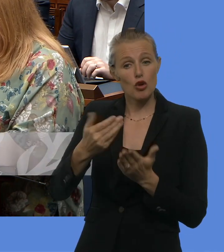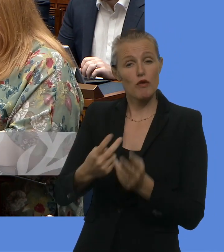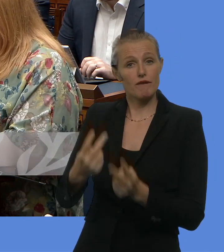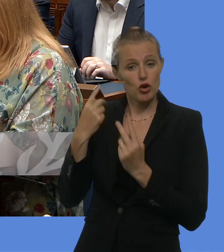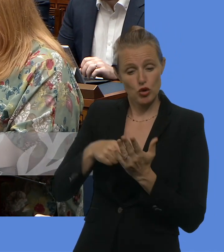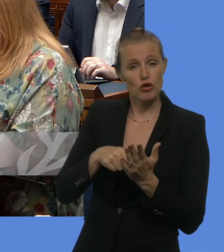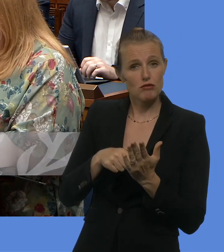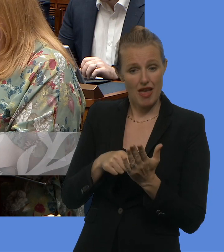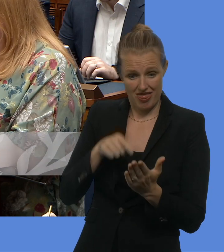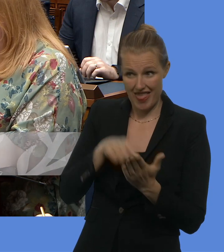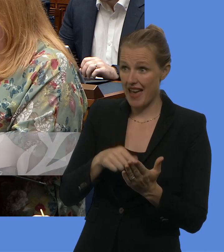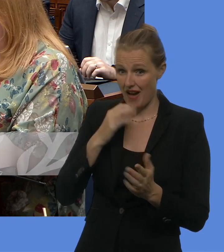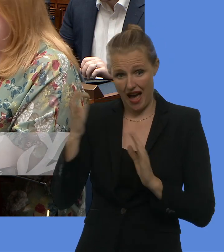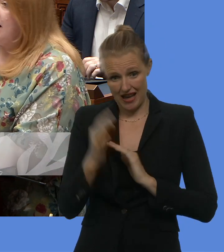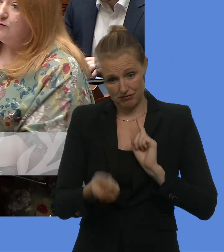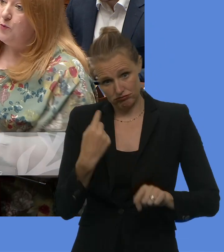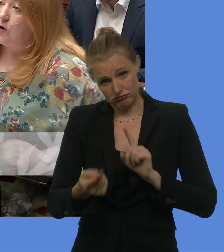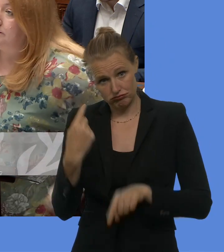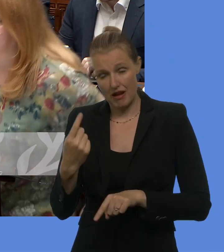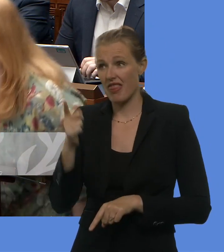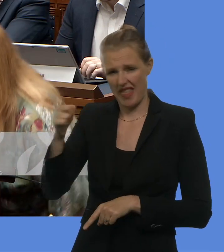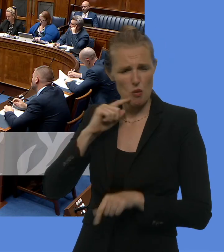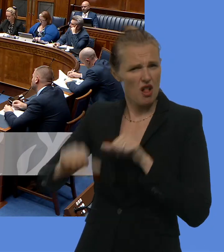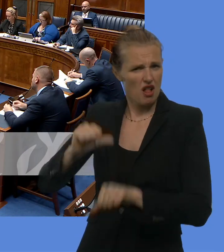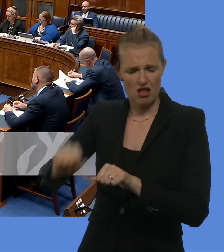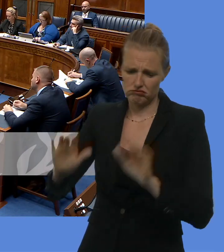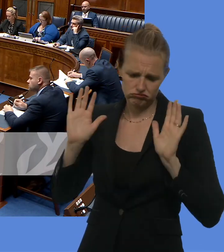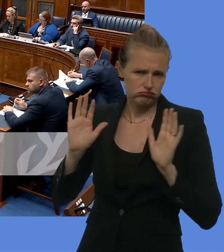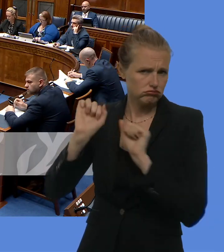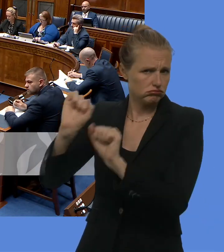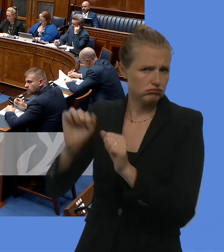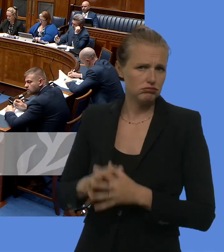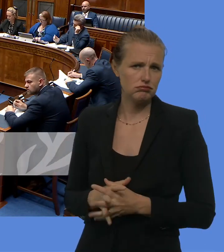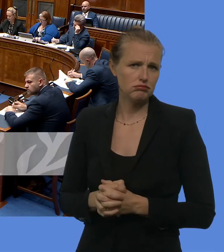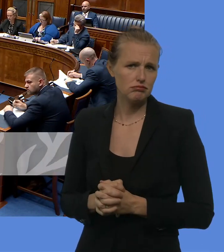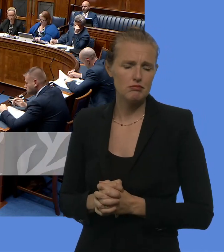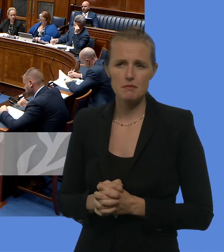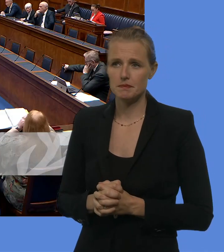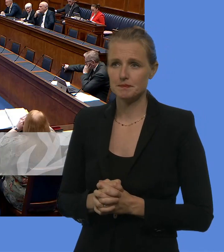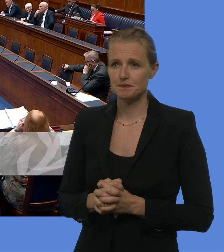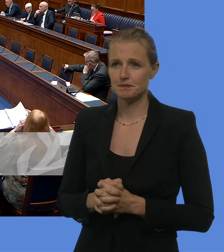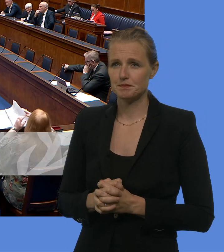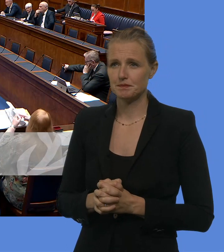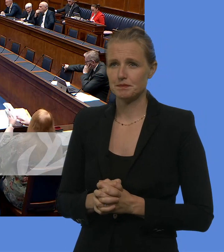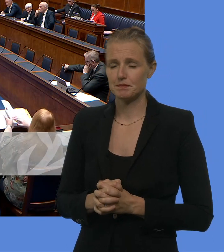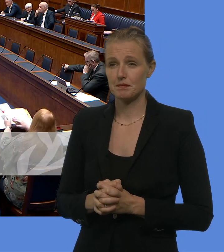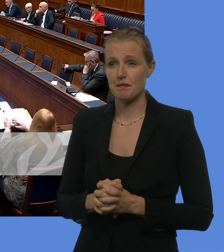requirements, then it will act as their Section 59 report. Linda Dillon. Can Corley thank the